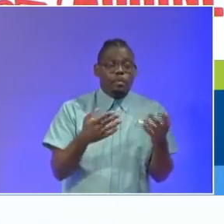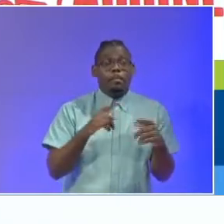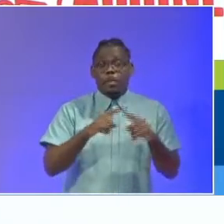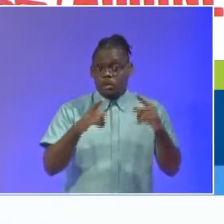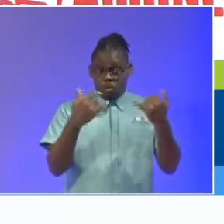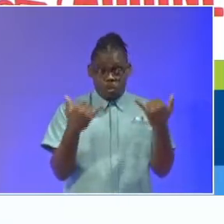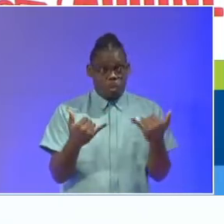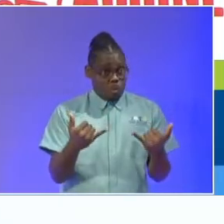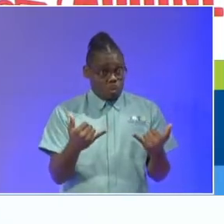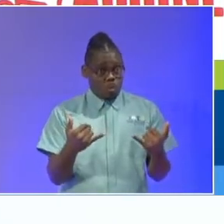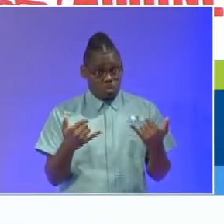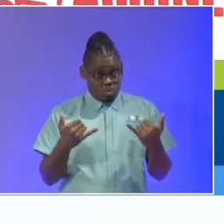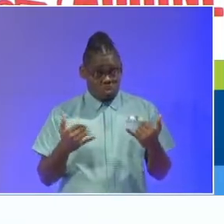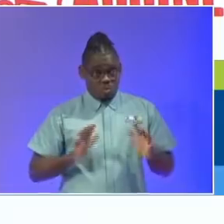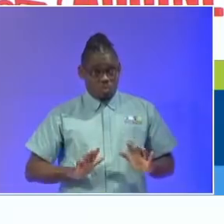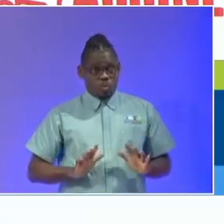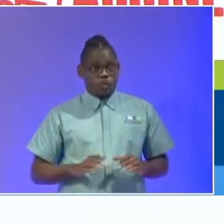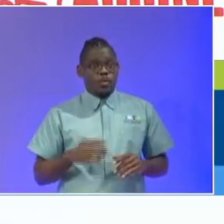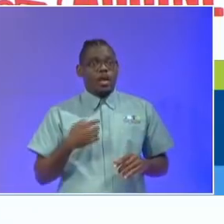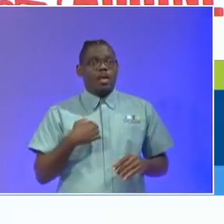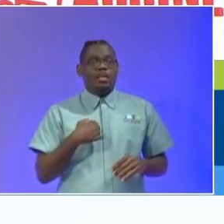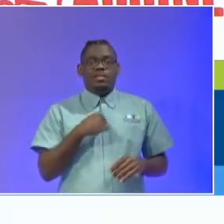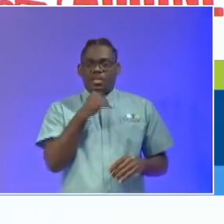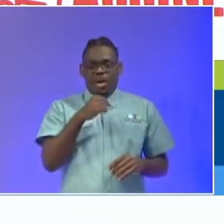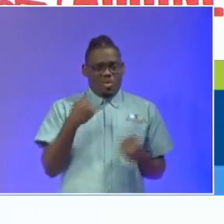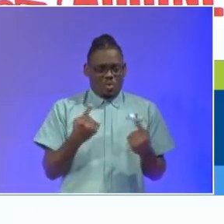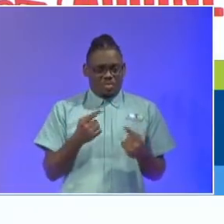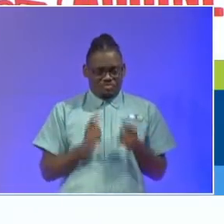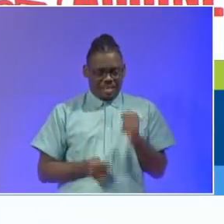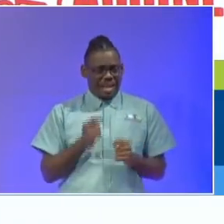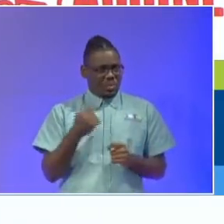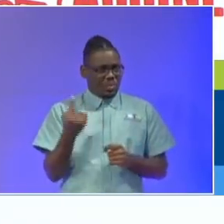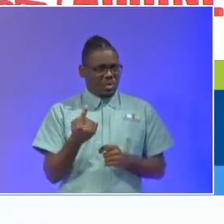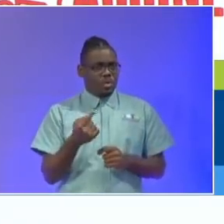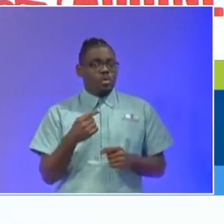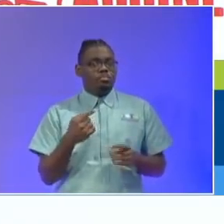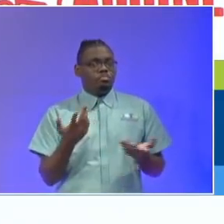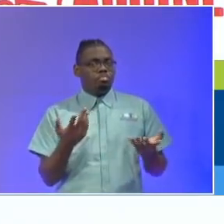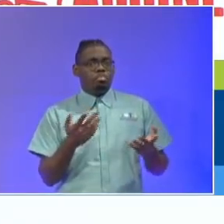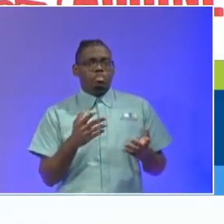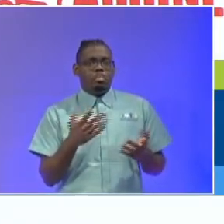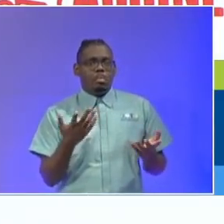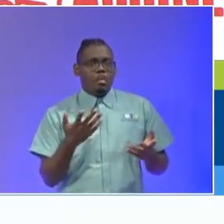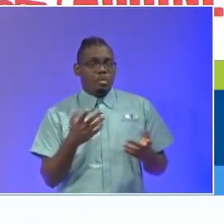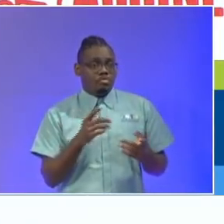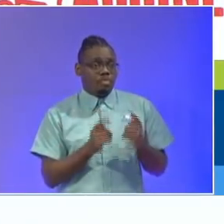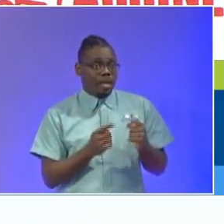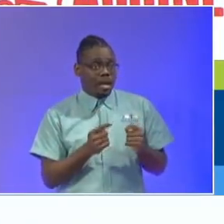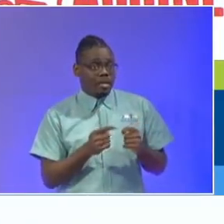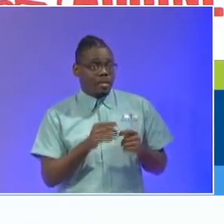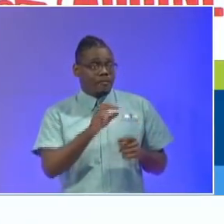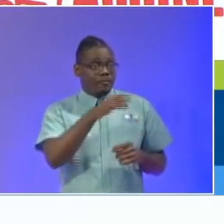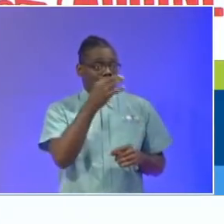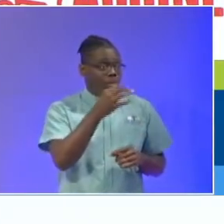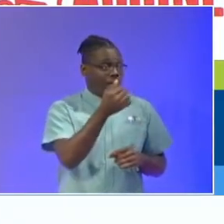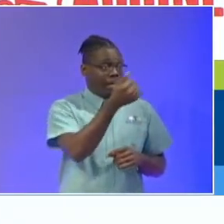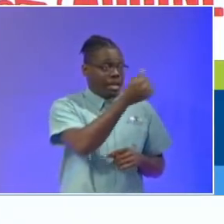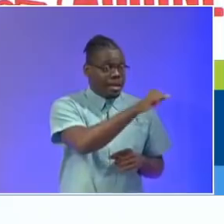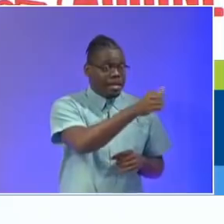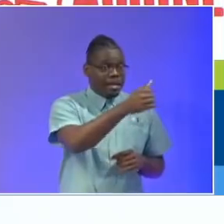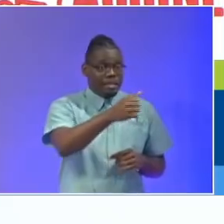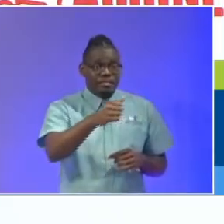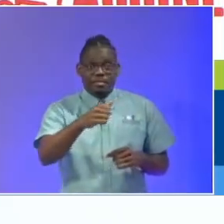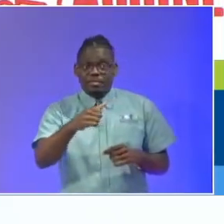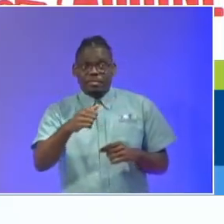unique to steel, to containers, to toys, to food, to anything. It's across